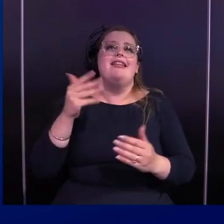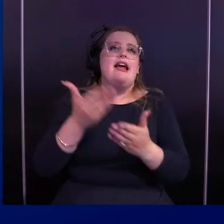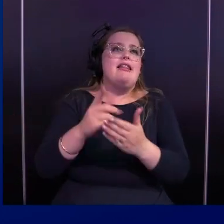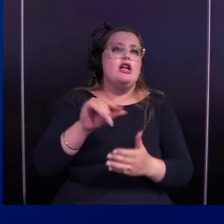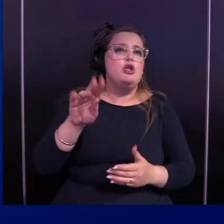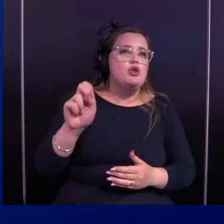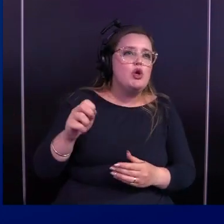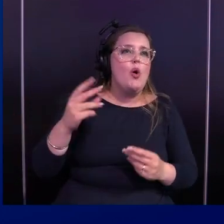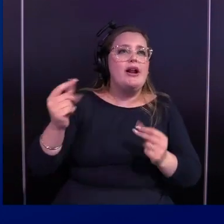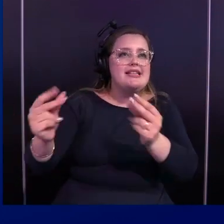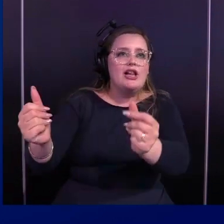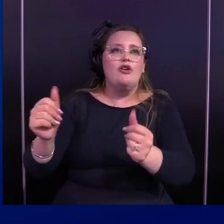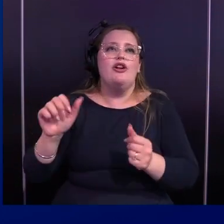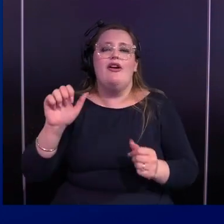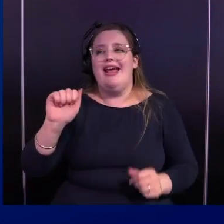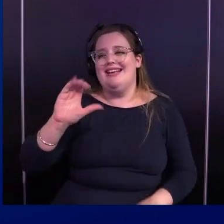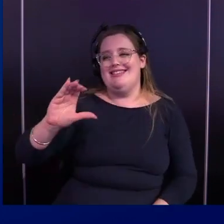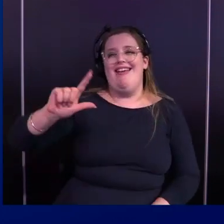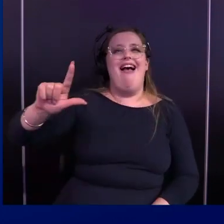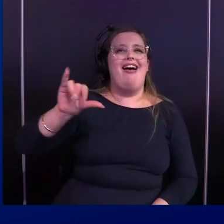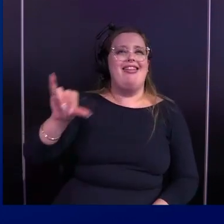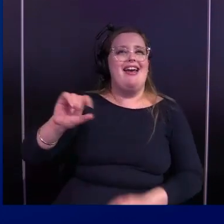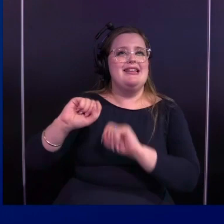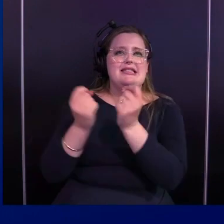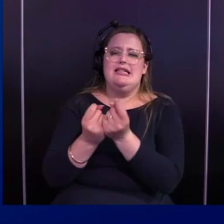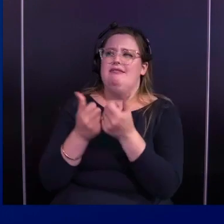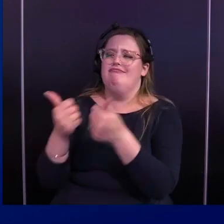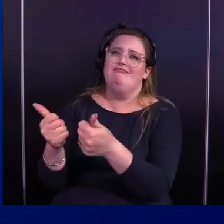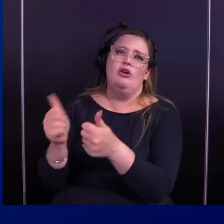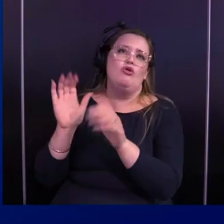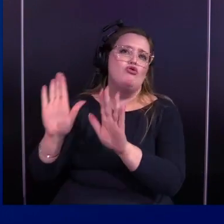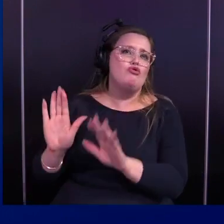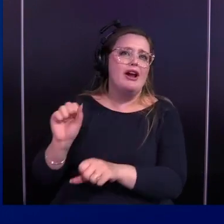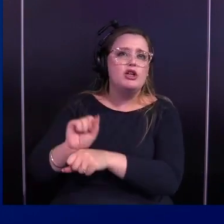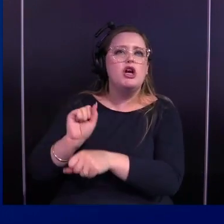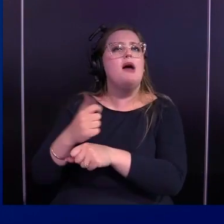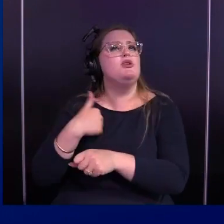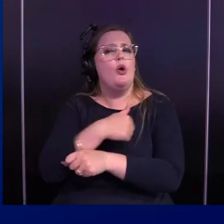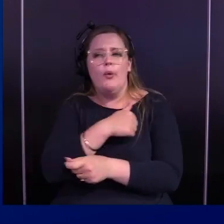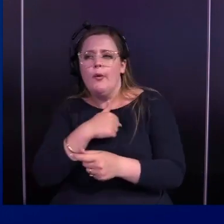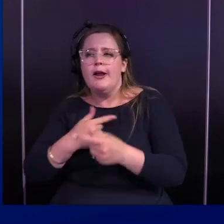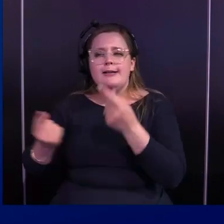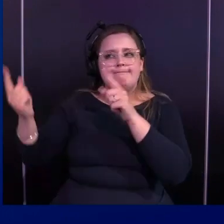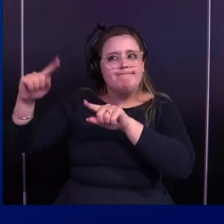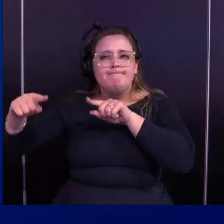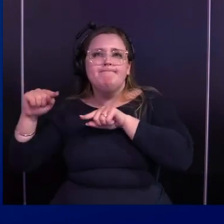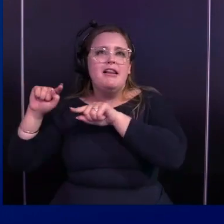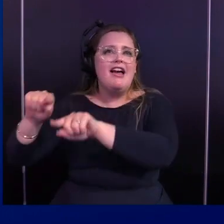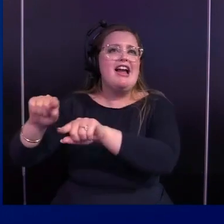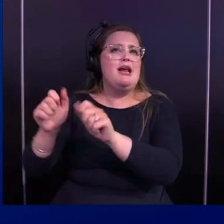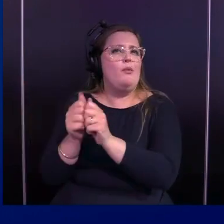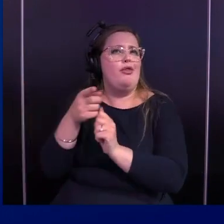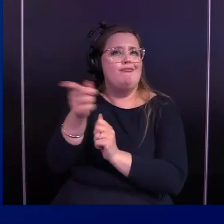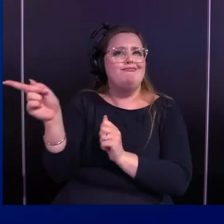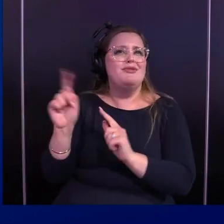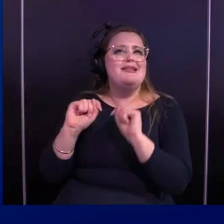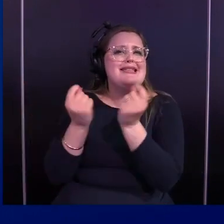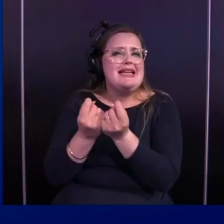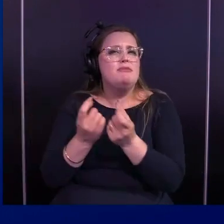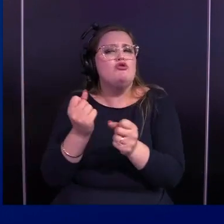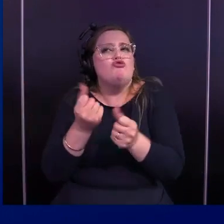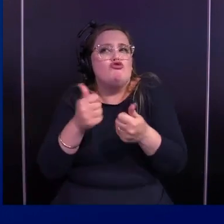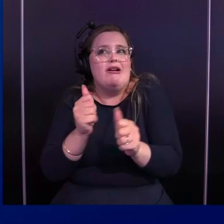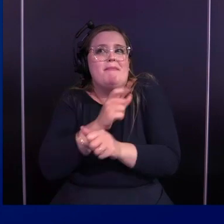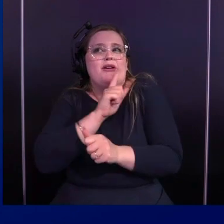Accelerator, LZA team. They're doing a great job. We're aligning with those teams as well, and we're really trying to make sure that everything